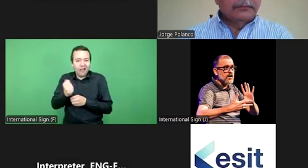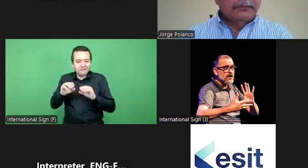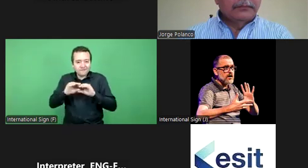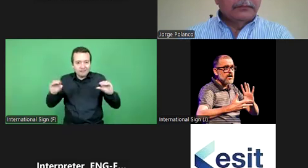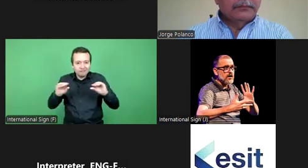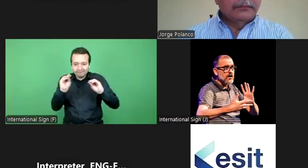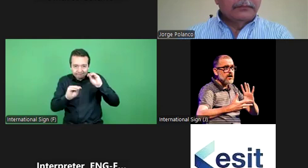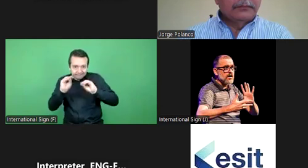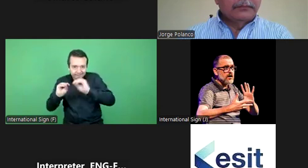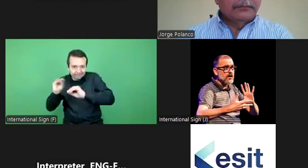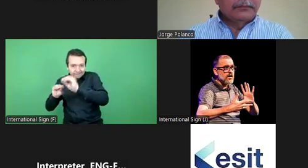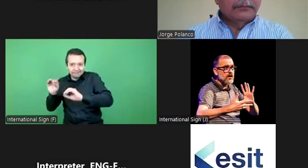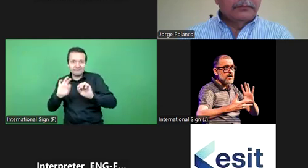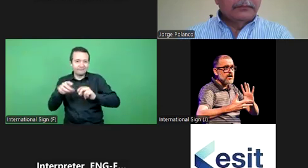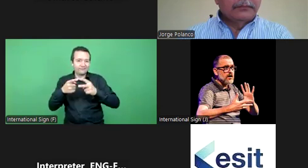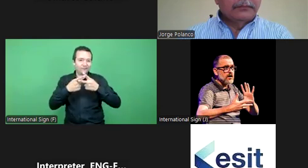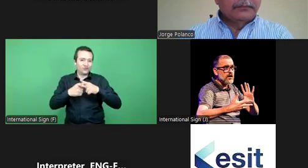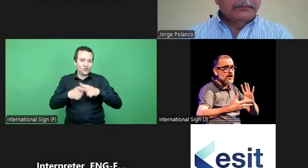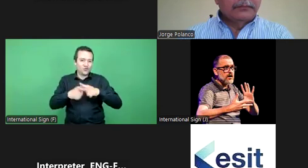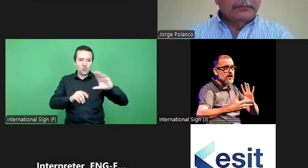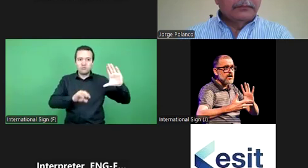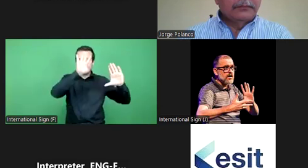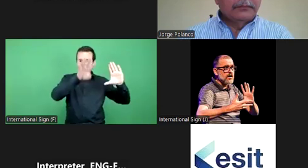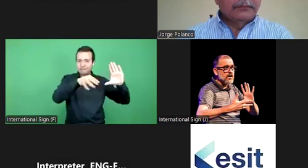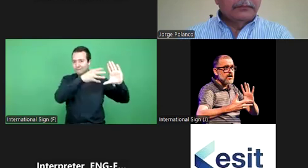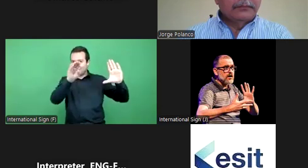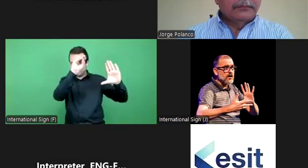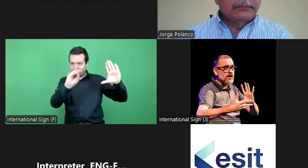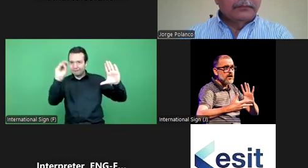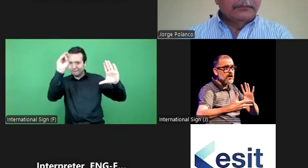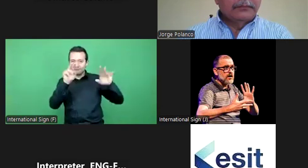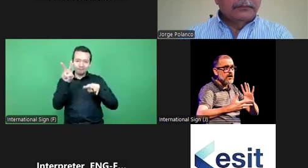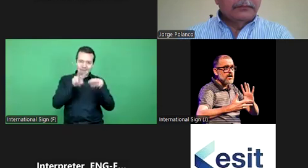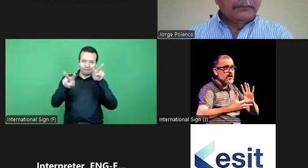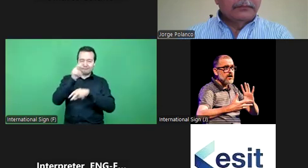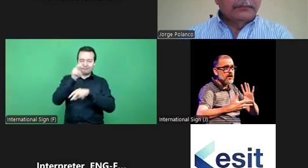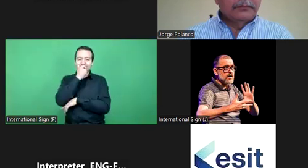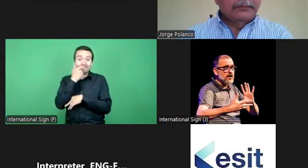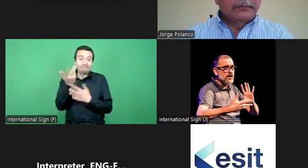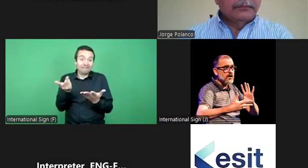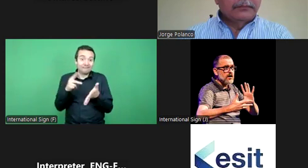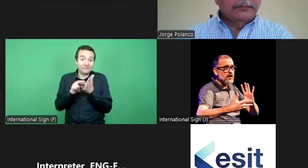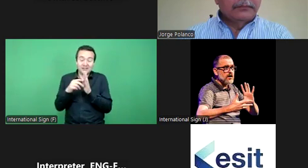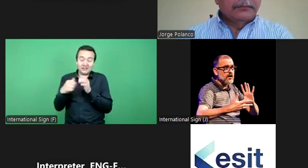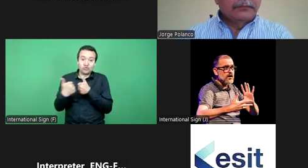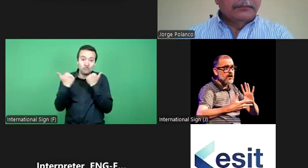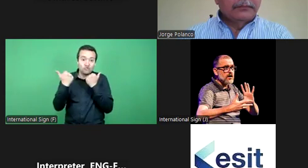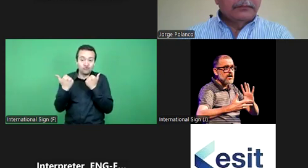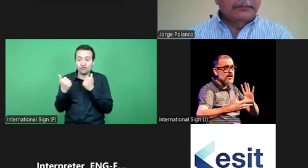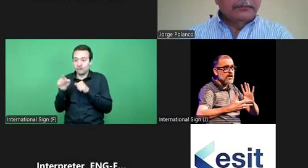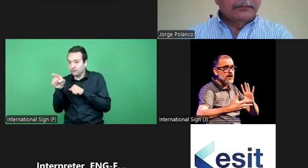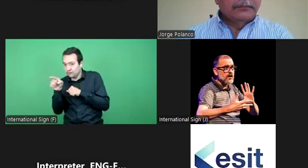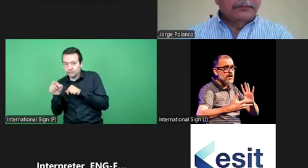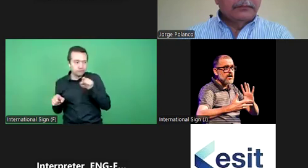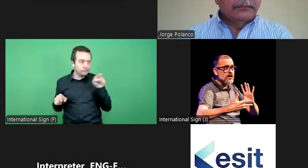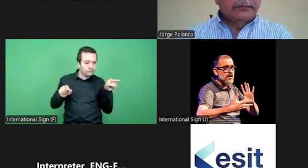that we definitely had. Okay, so hence in the implementation,